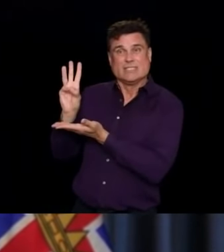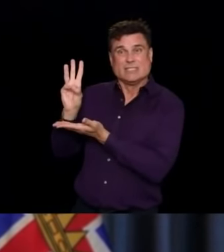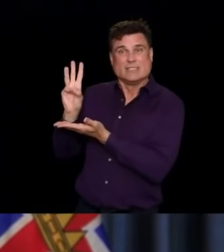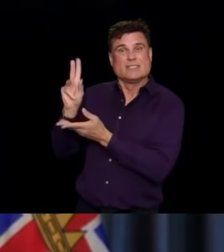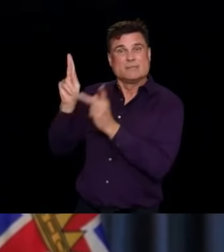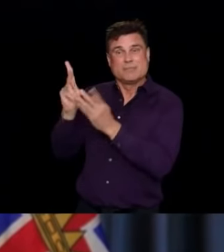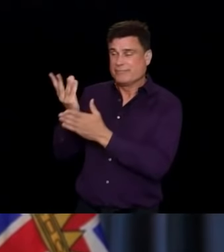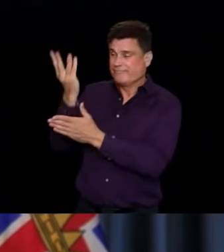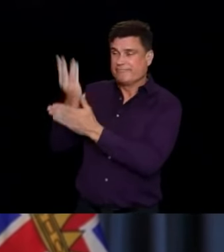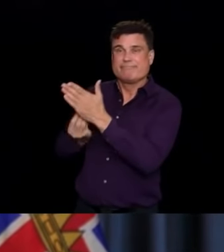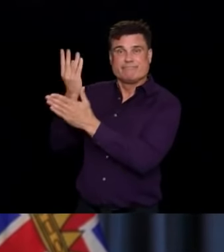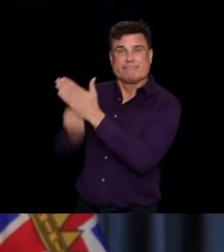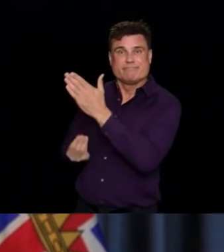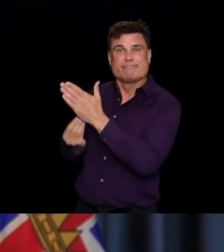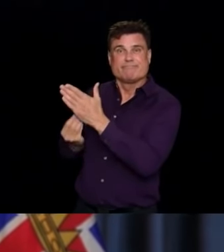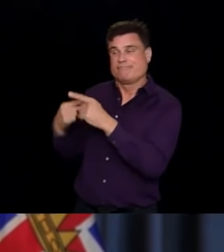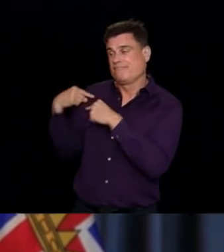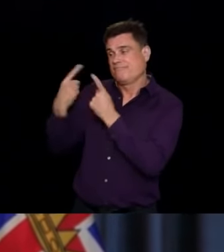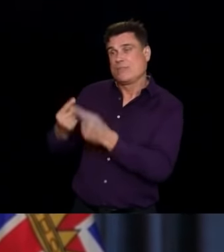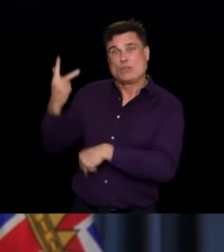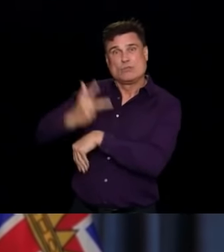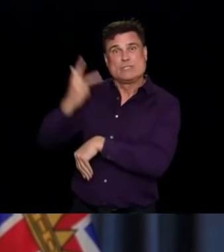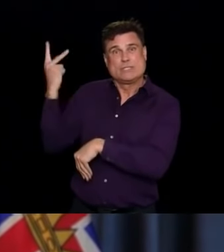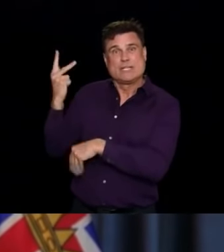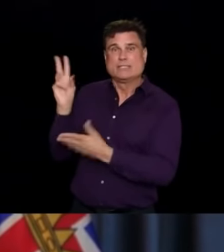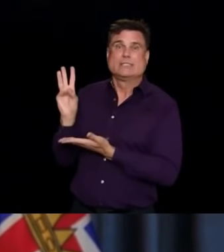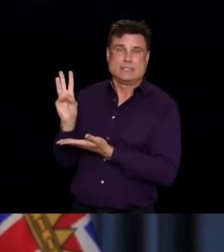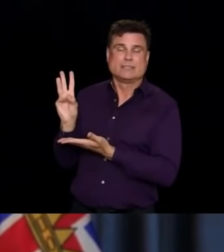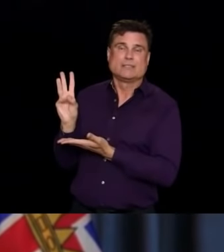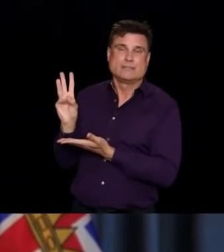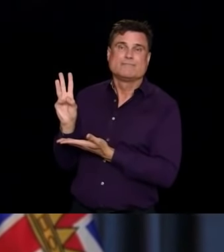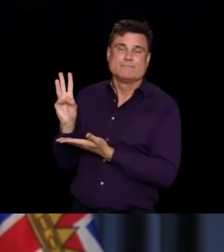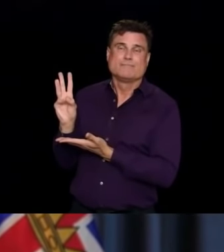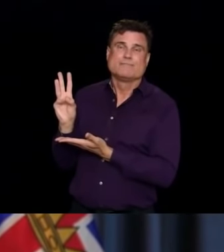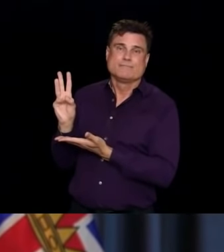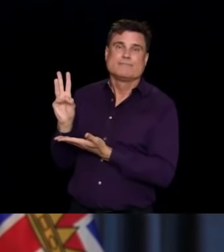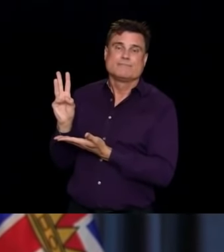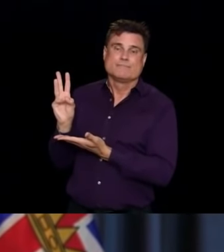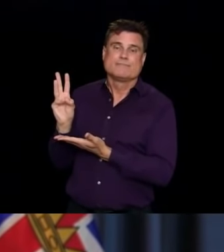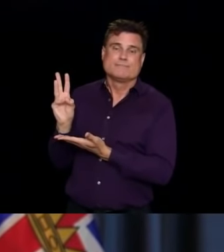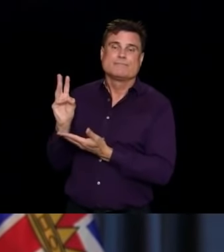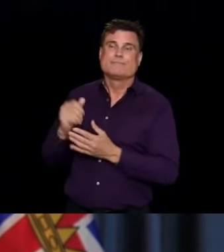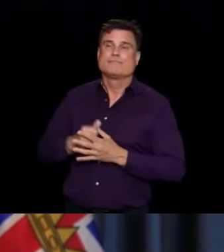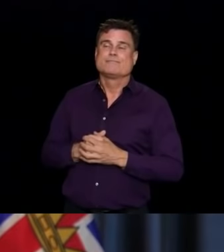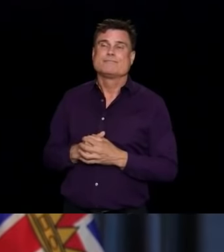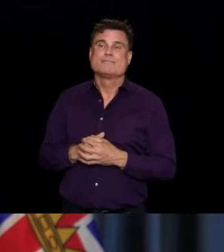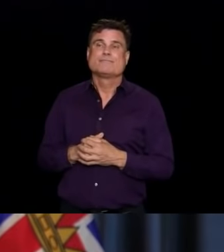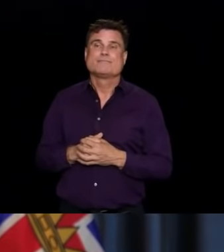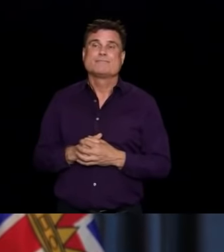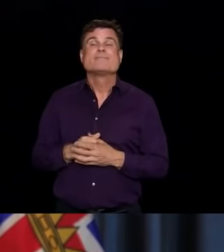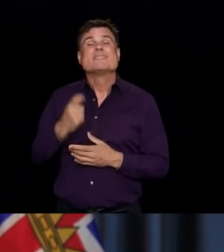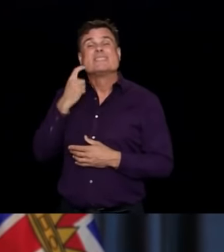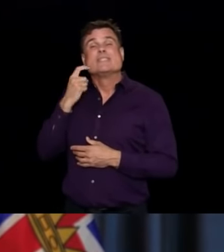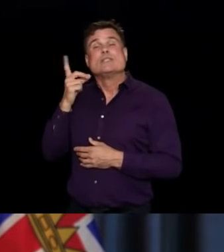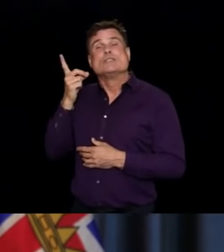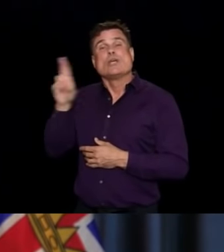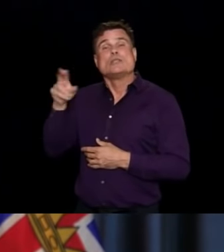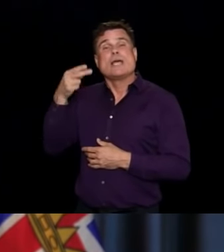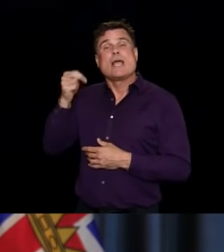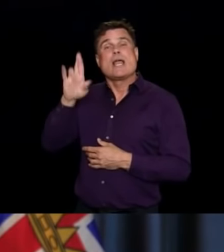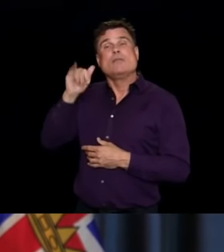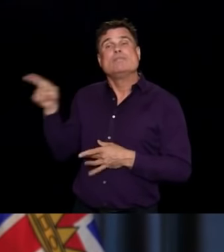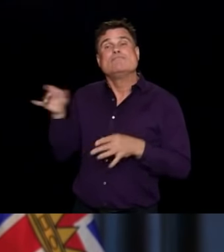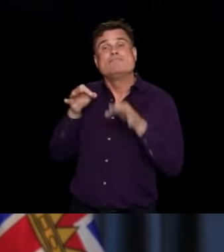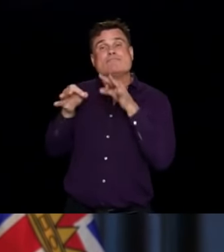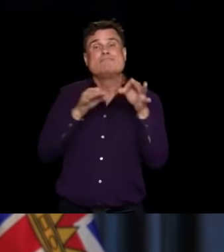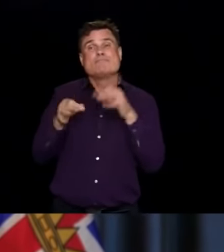six people from COVID-19 in BC over the past 3 days. And one of them, as Dr. Henry has said, is from